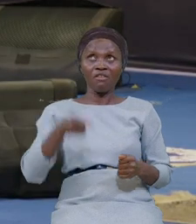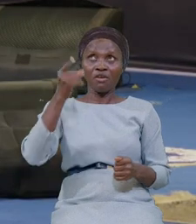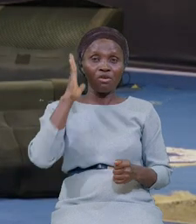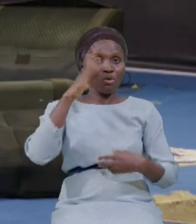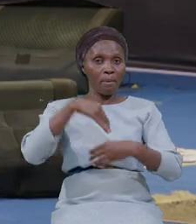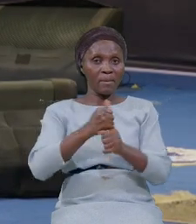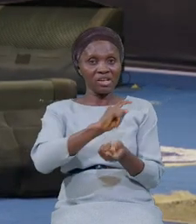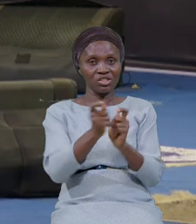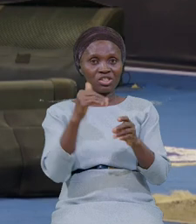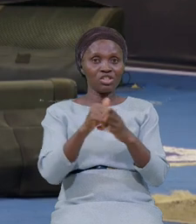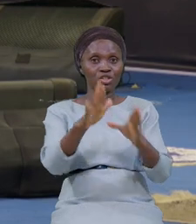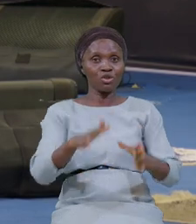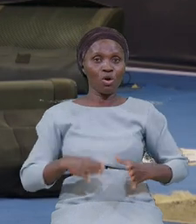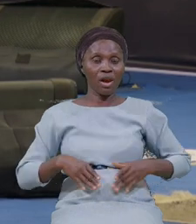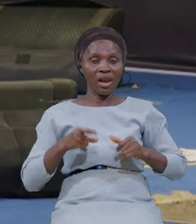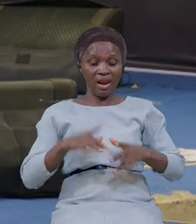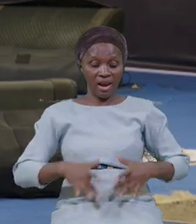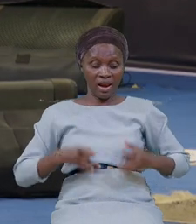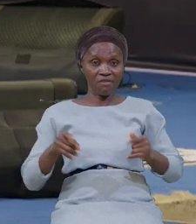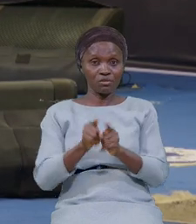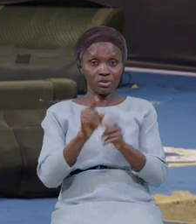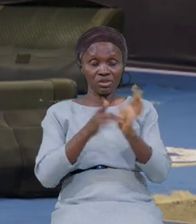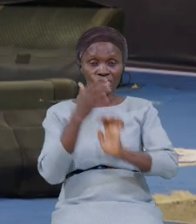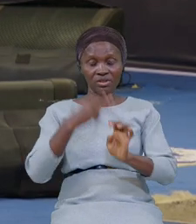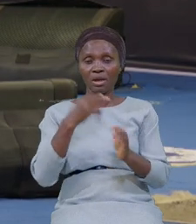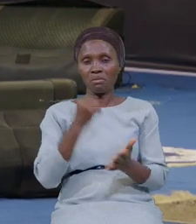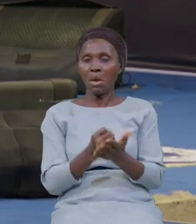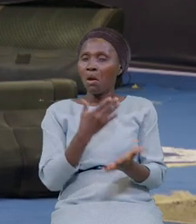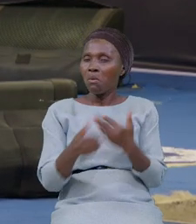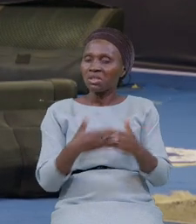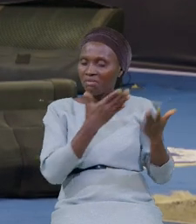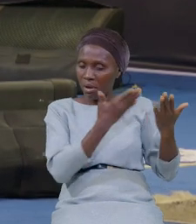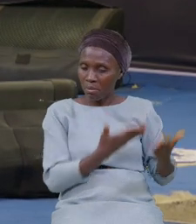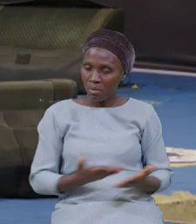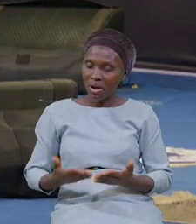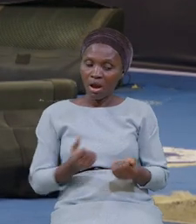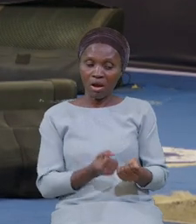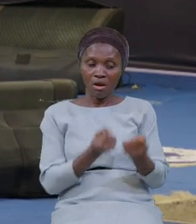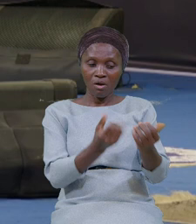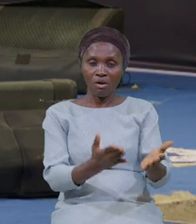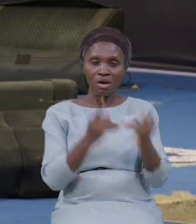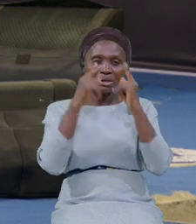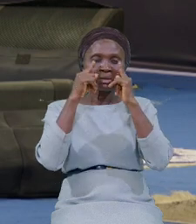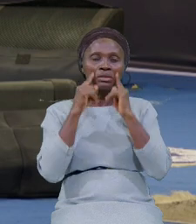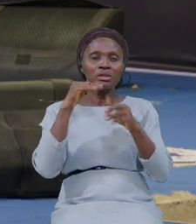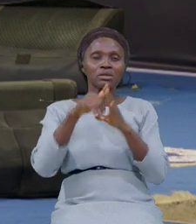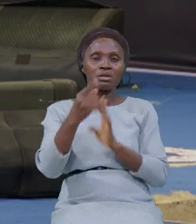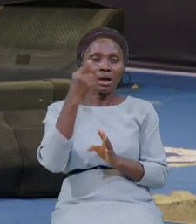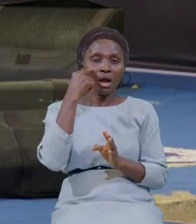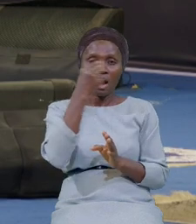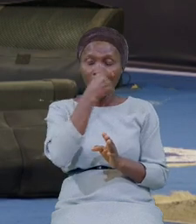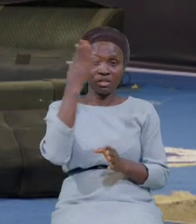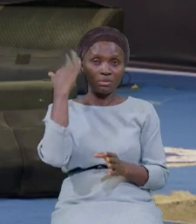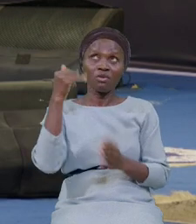will wipe them away. Whatever has brought discouragement and no determination, no goal anymore, the Lord